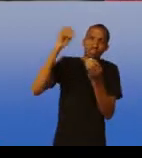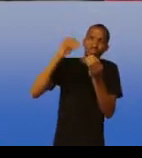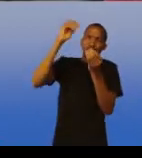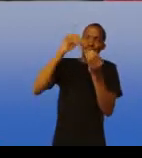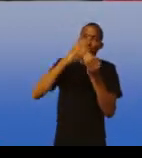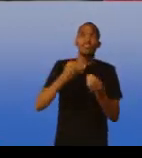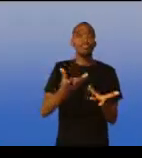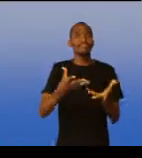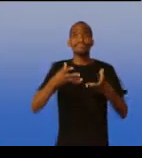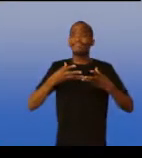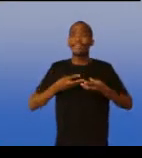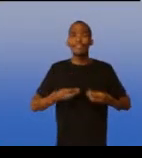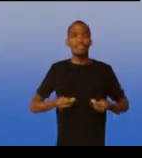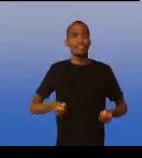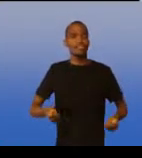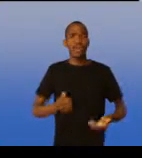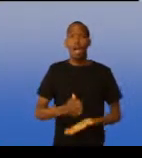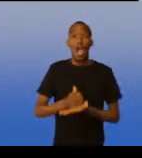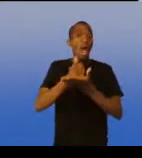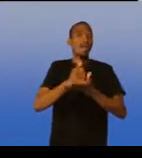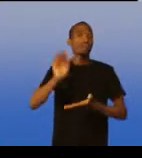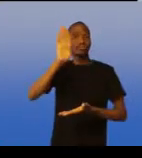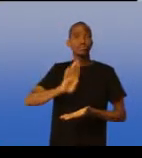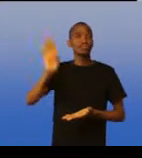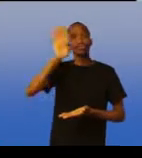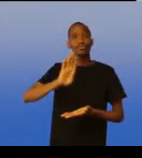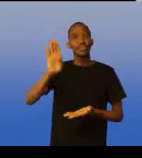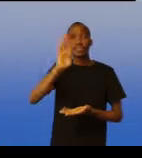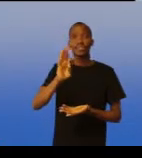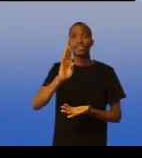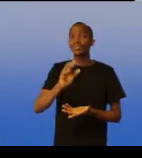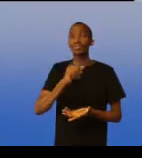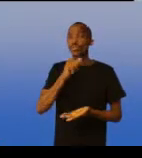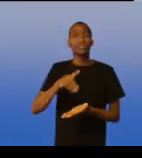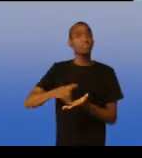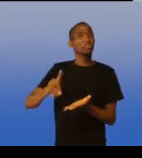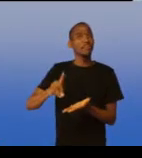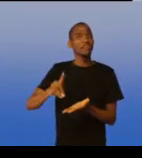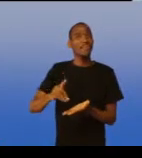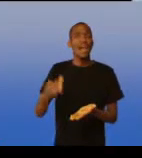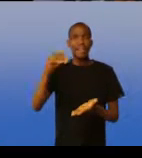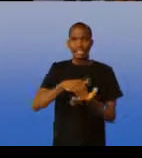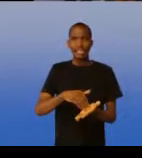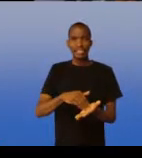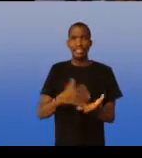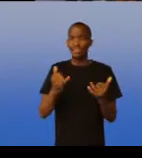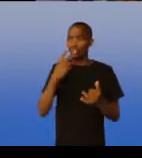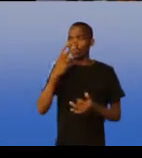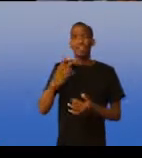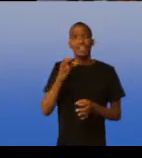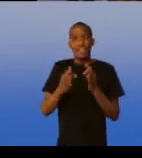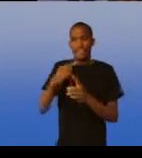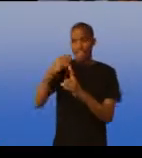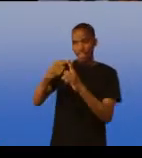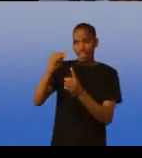available to every Botswana at no cost to them, and now also with Treat All being available to say when you test positive today, get on